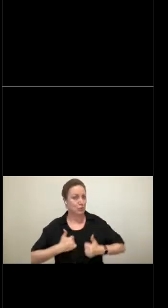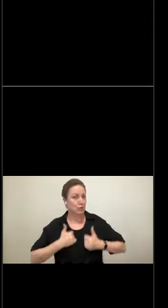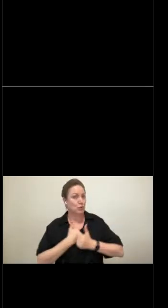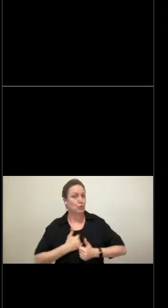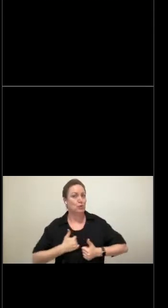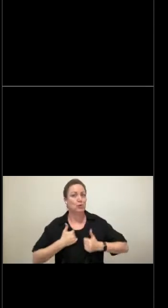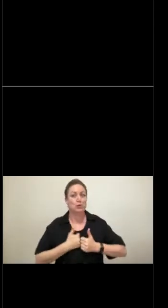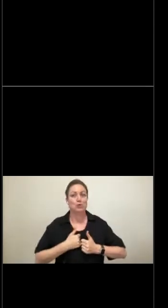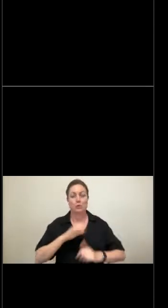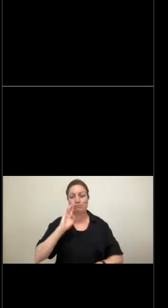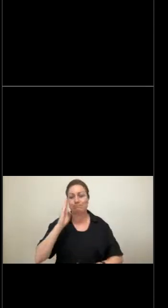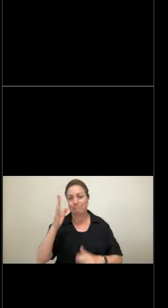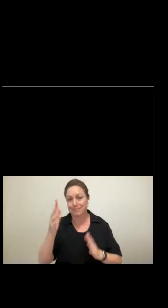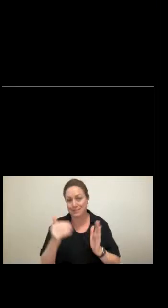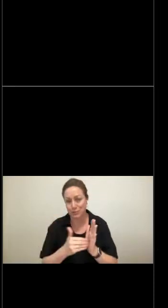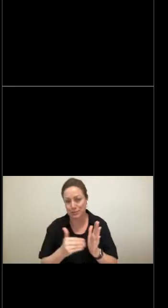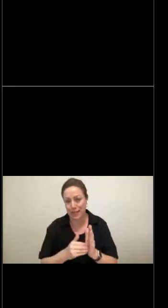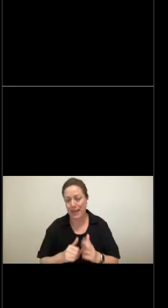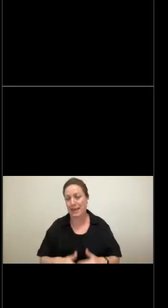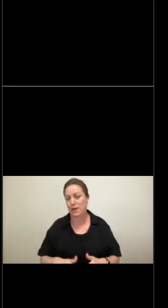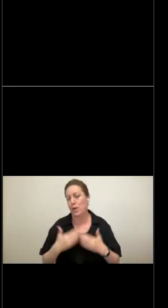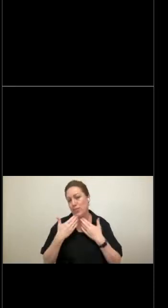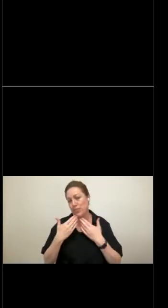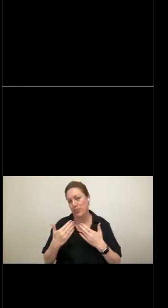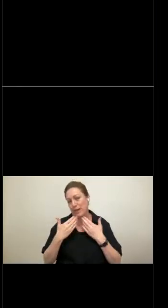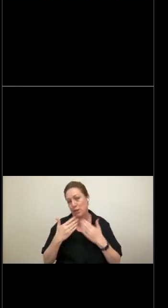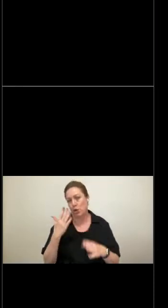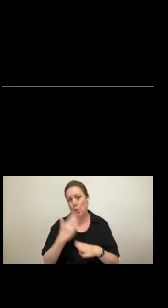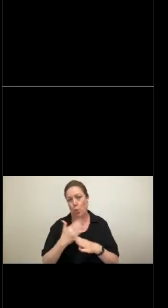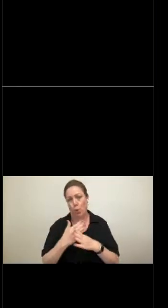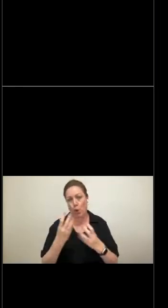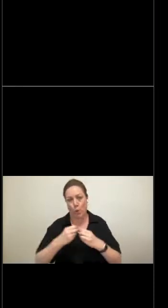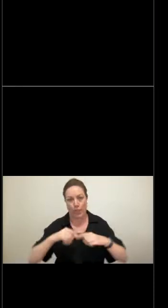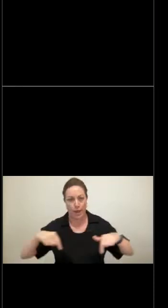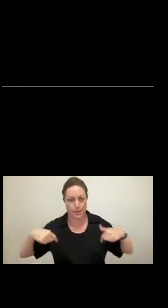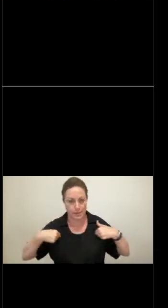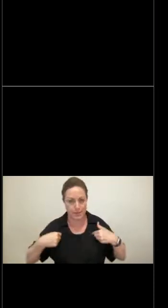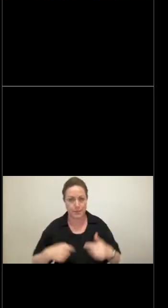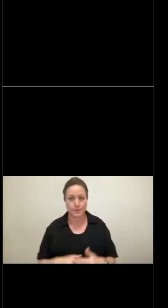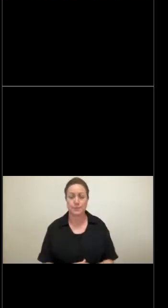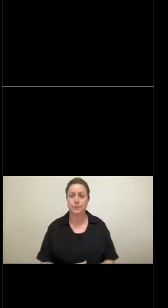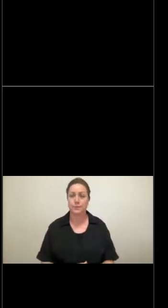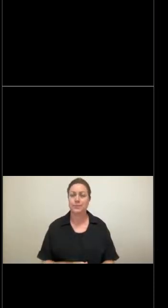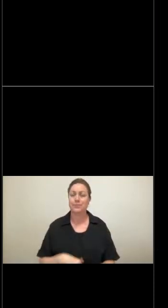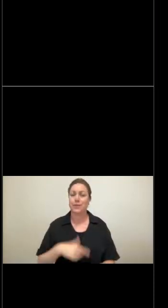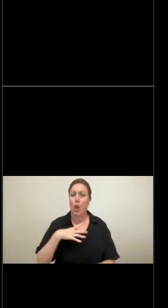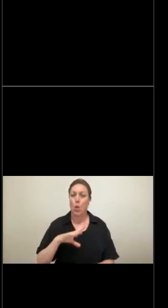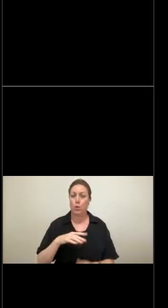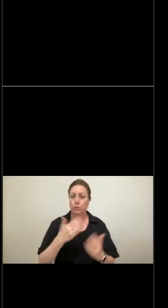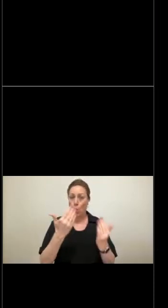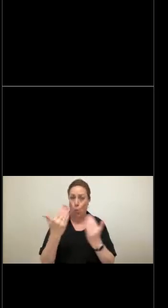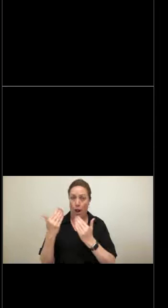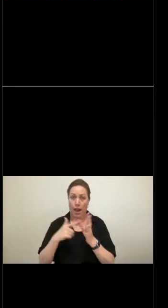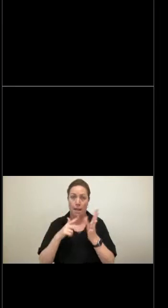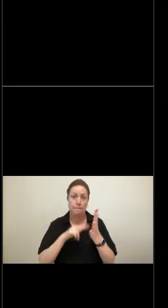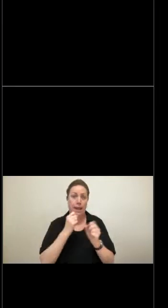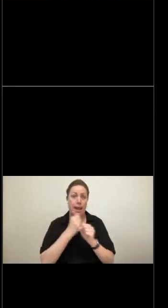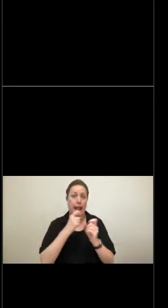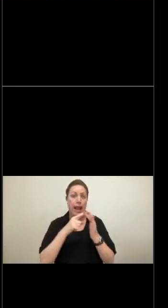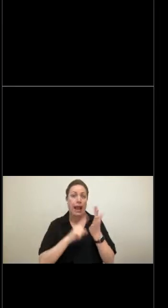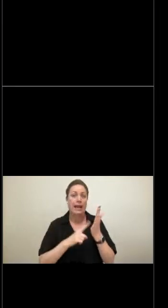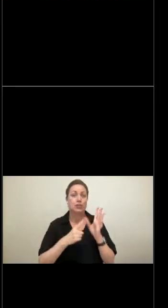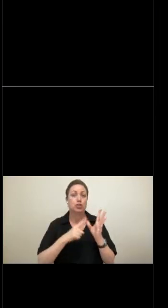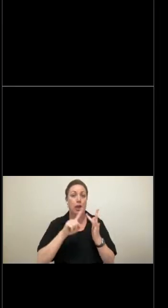It's wonderful to have you working with us. I'd now like to welcome Angela Jeffries, the Project